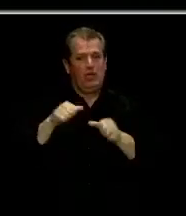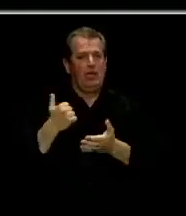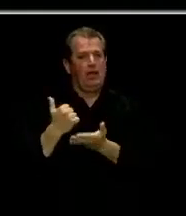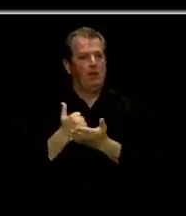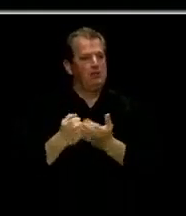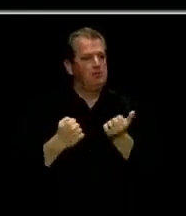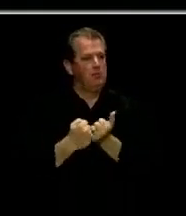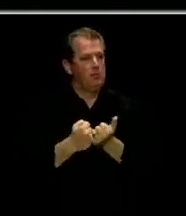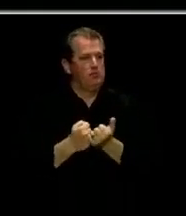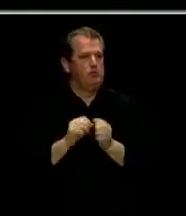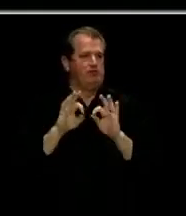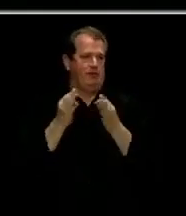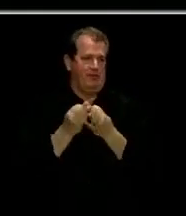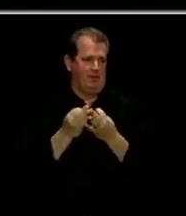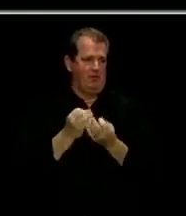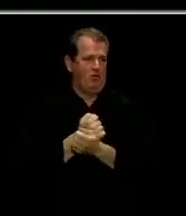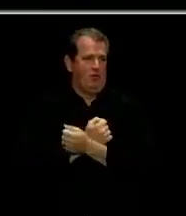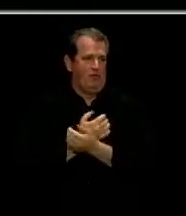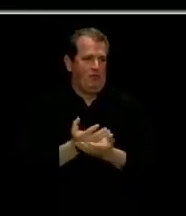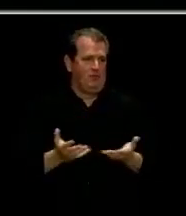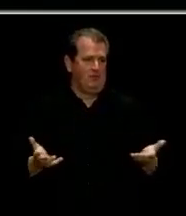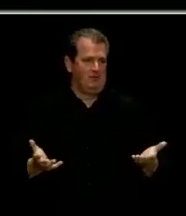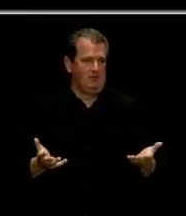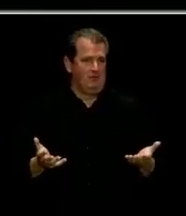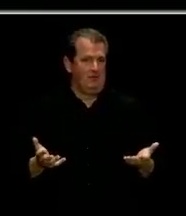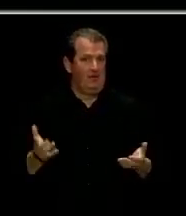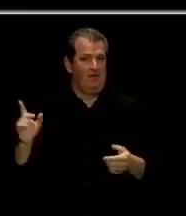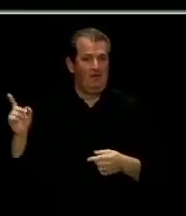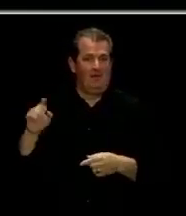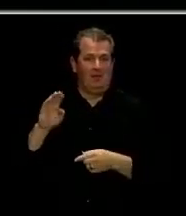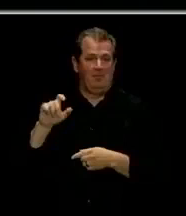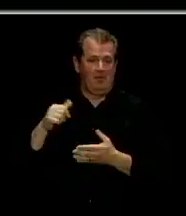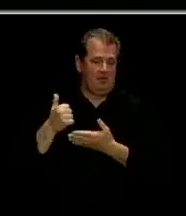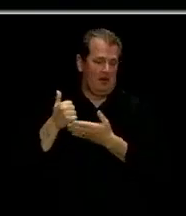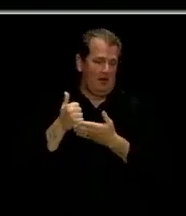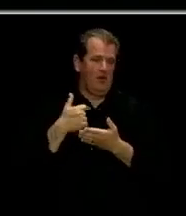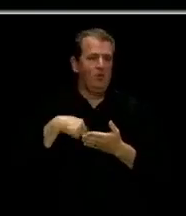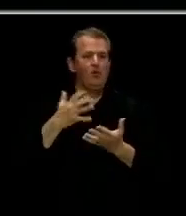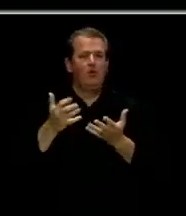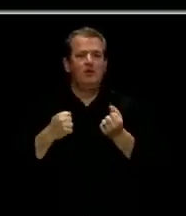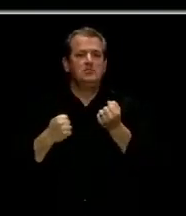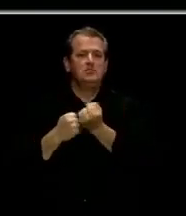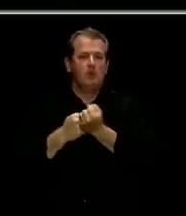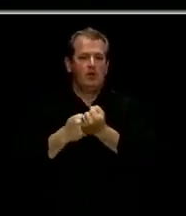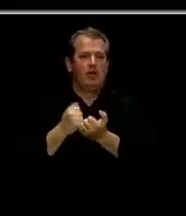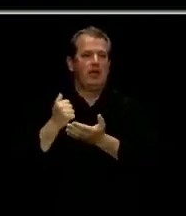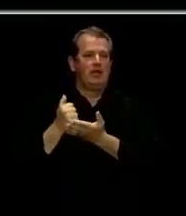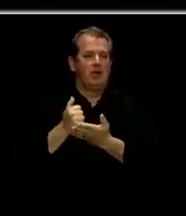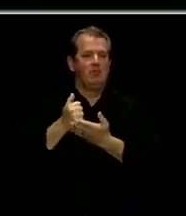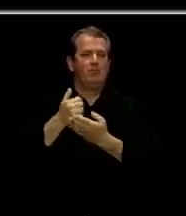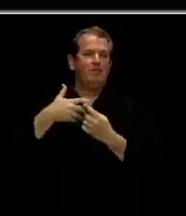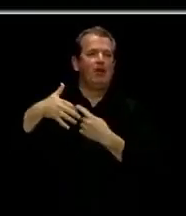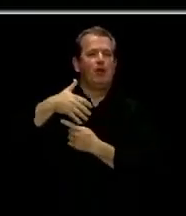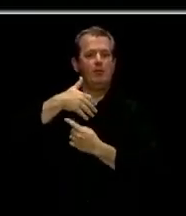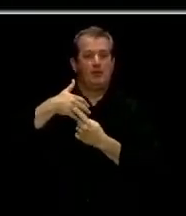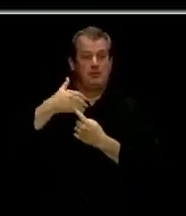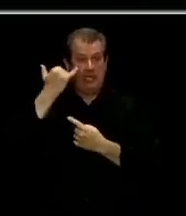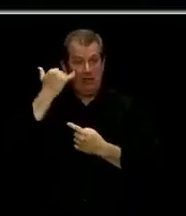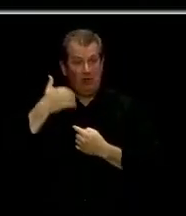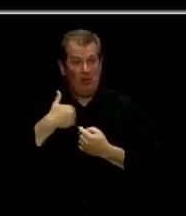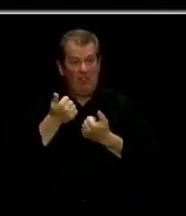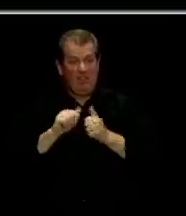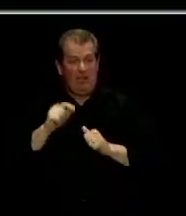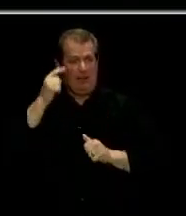ones. These initiatives reflect our deep commitment to advocating for an environment where individuals with intellectual and